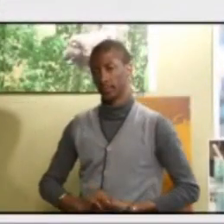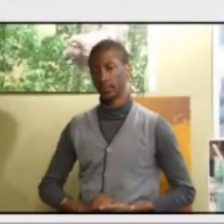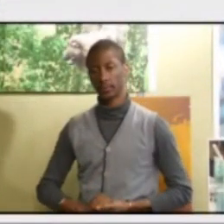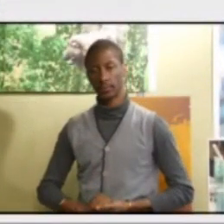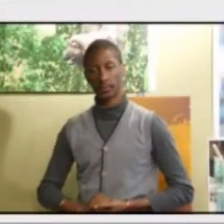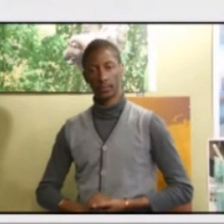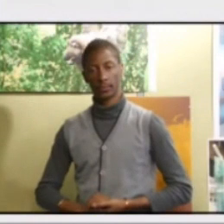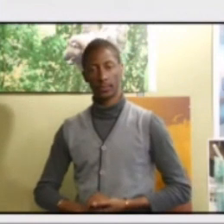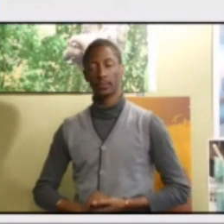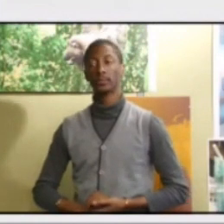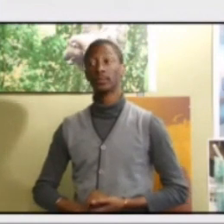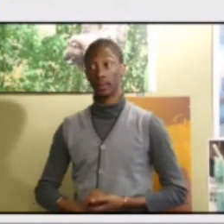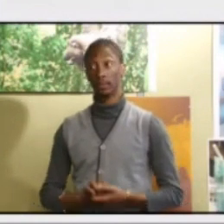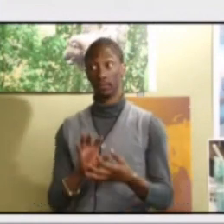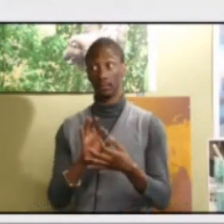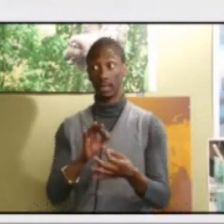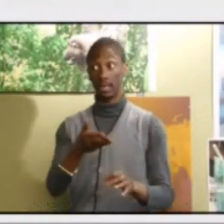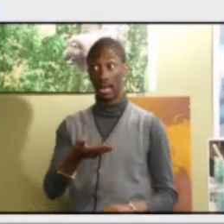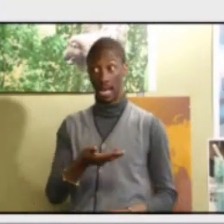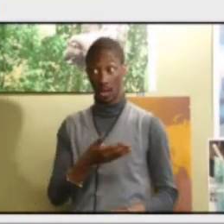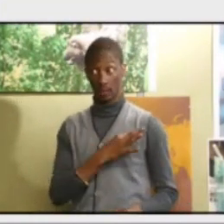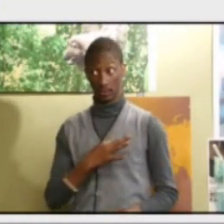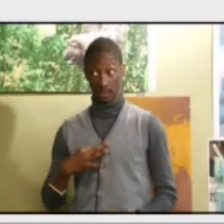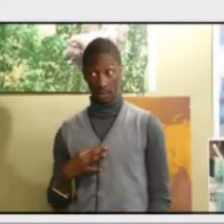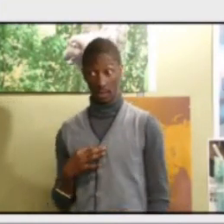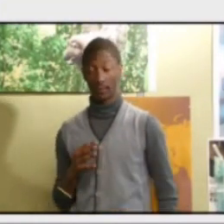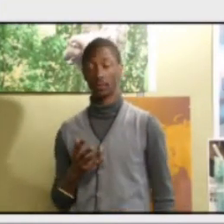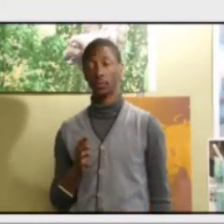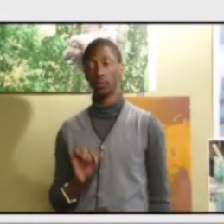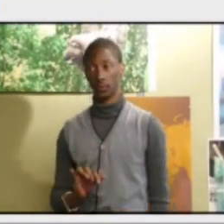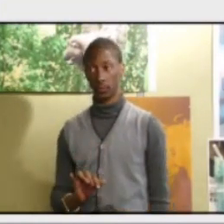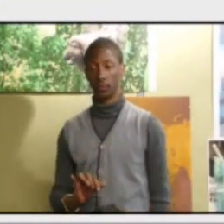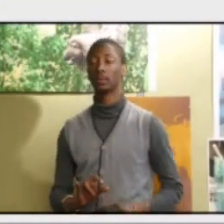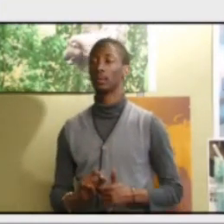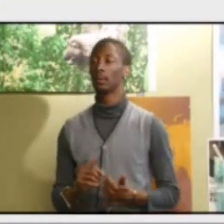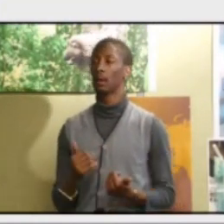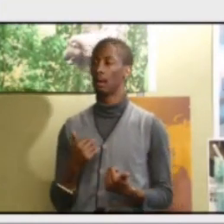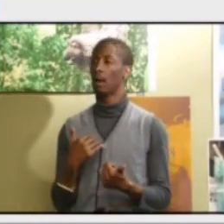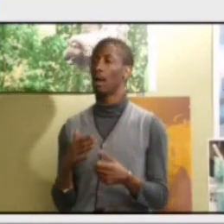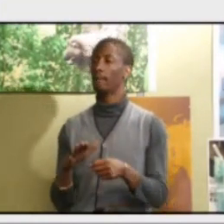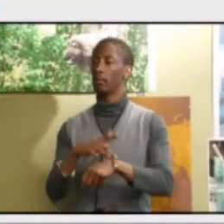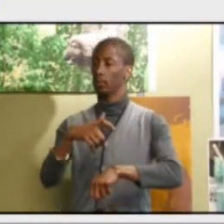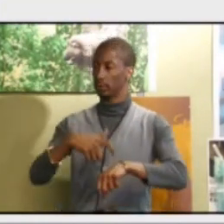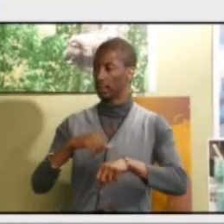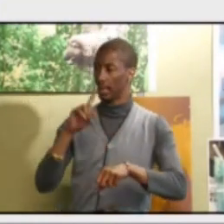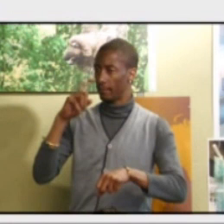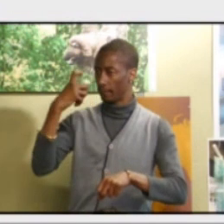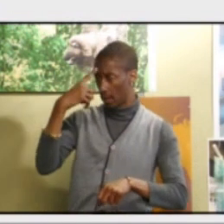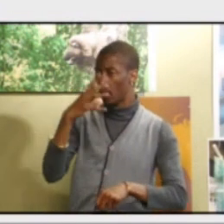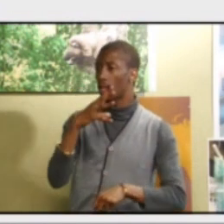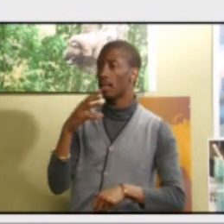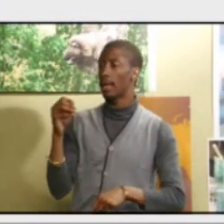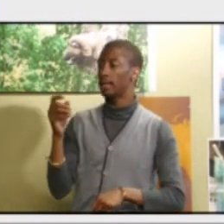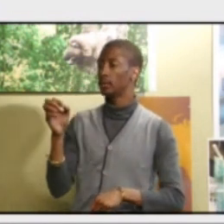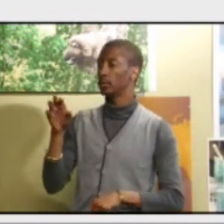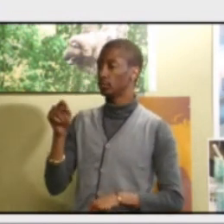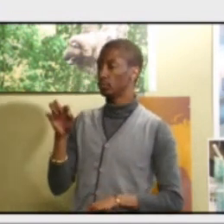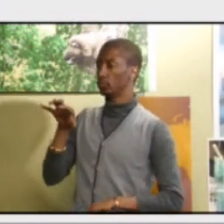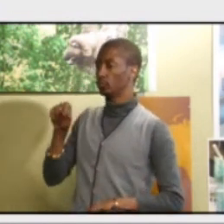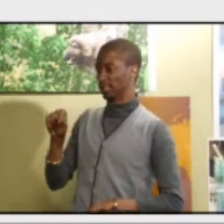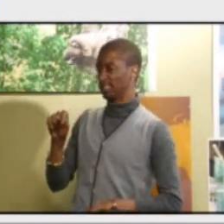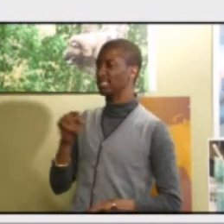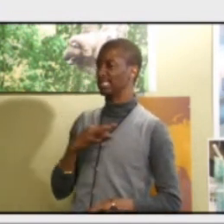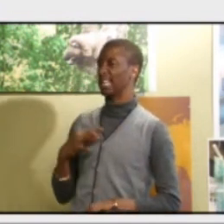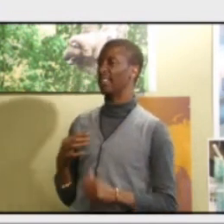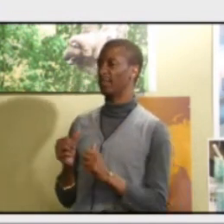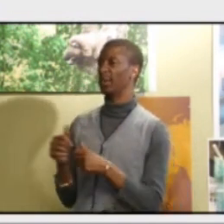As far as hiring our staff, we have full-time federal and trust staff that have full